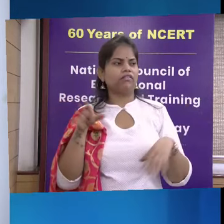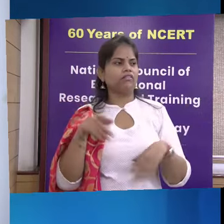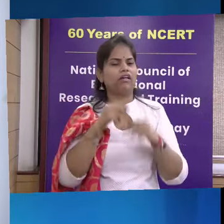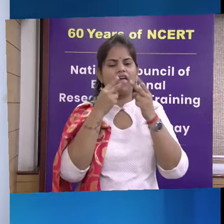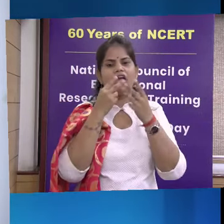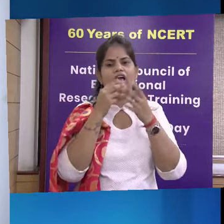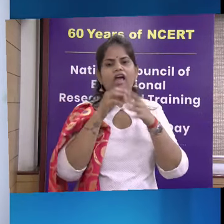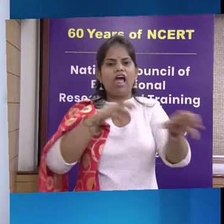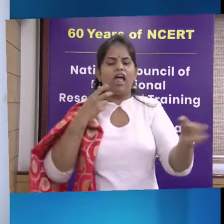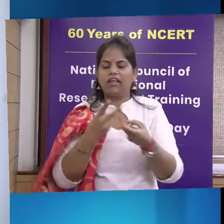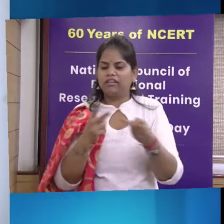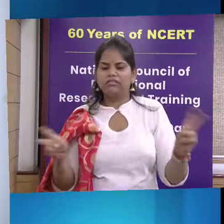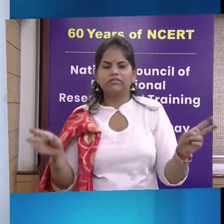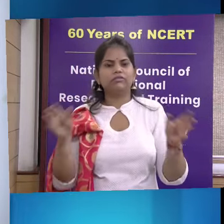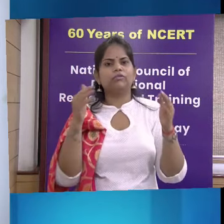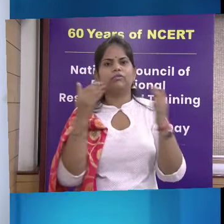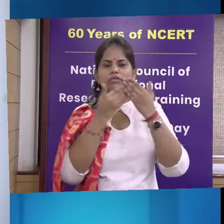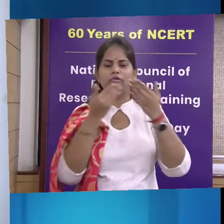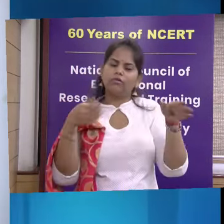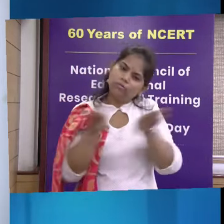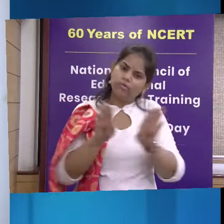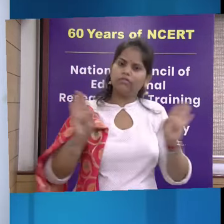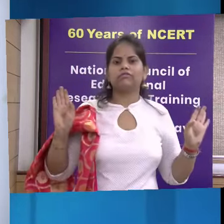school at all.